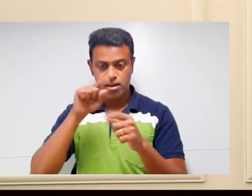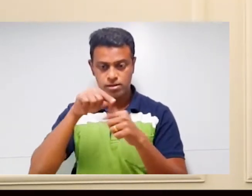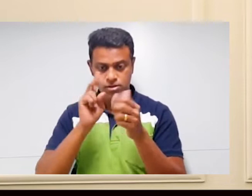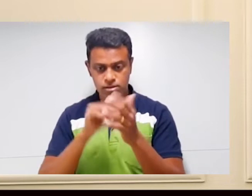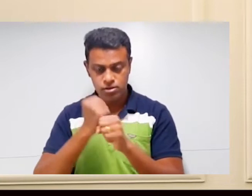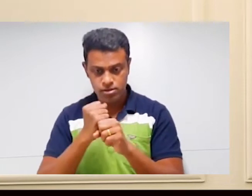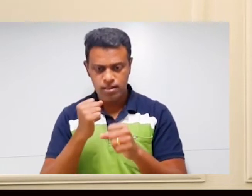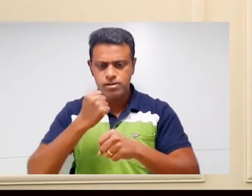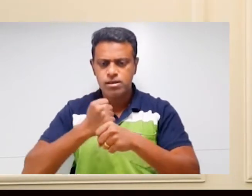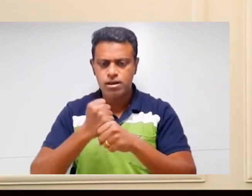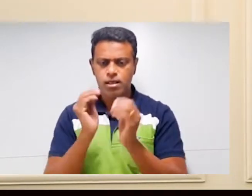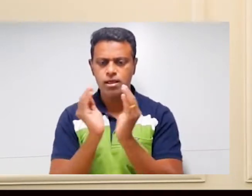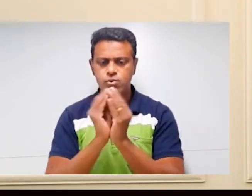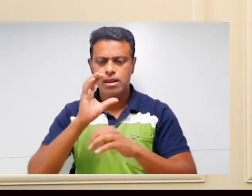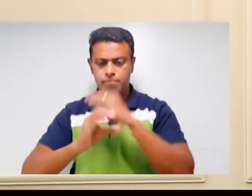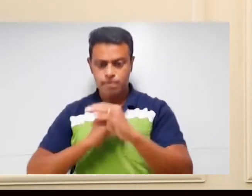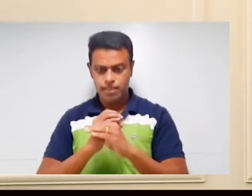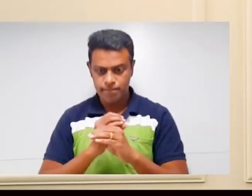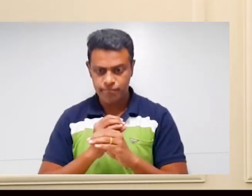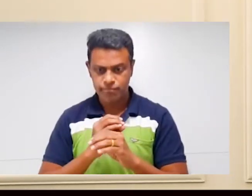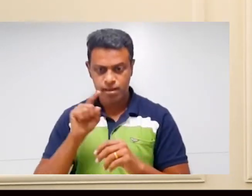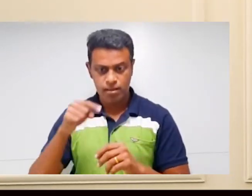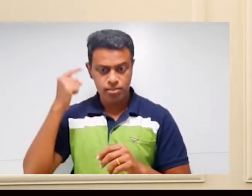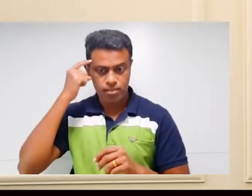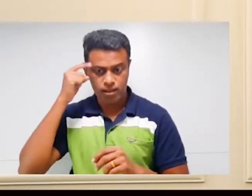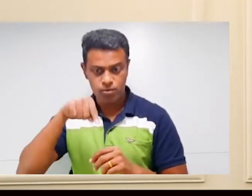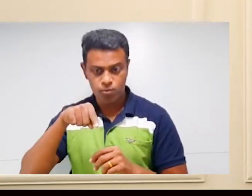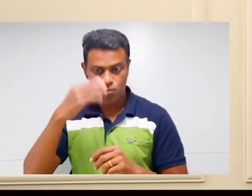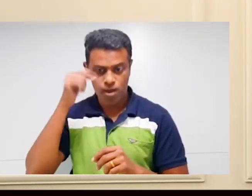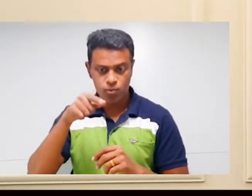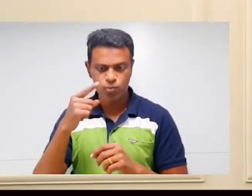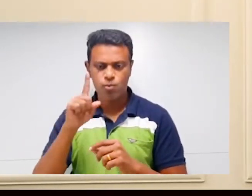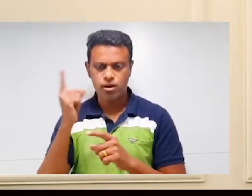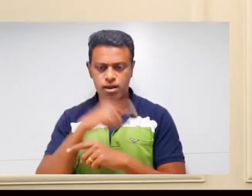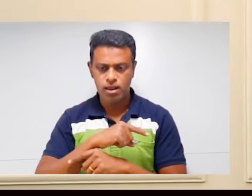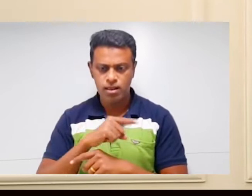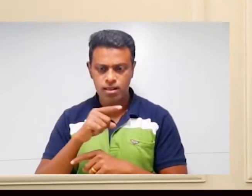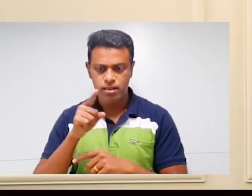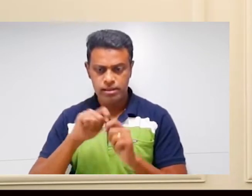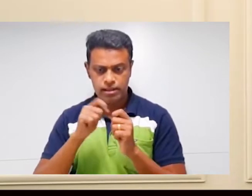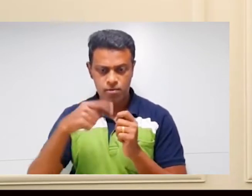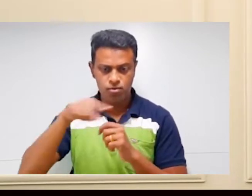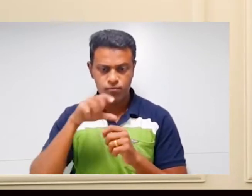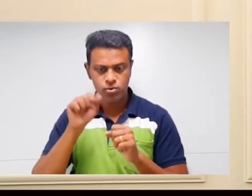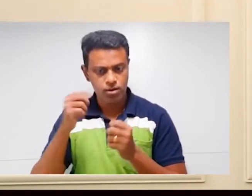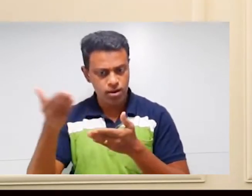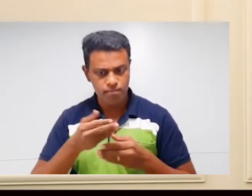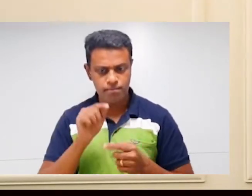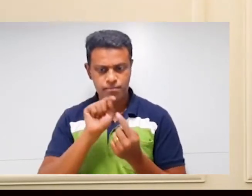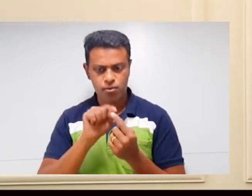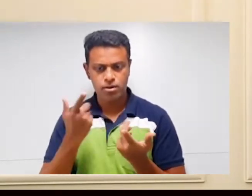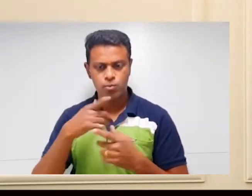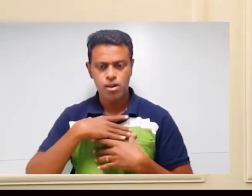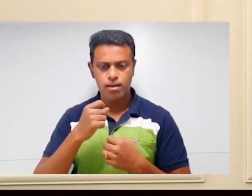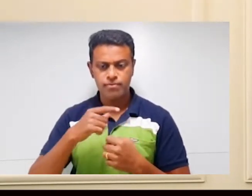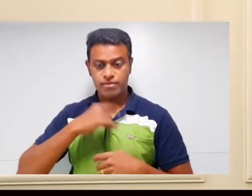to force you to come to the point, and whatever you feel every day, every moment, you're able to express it in words, And